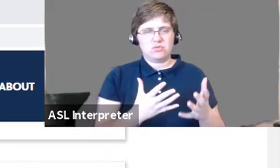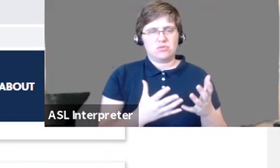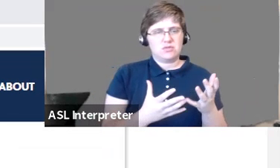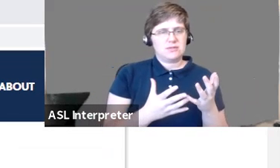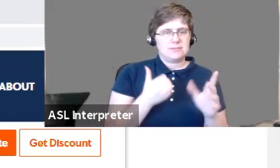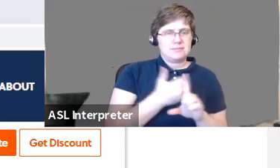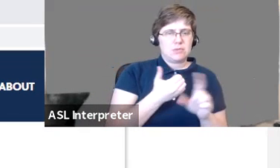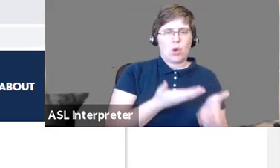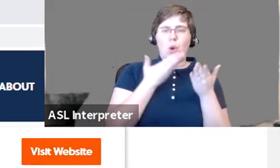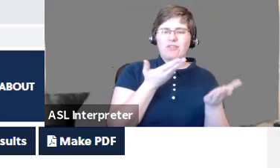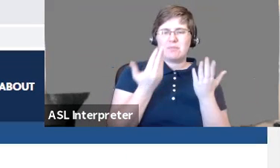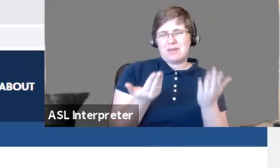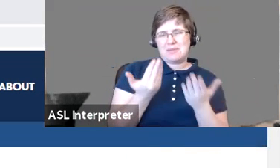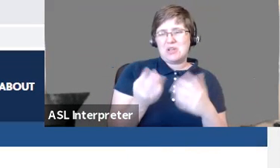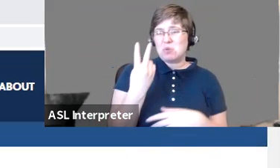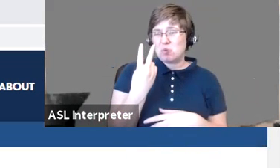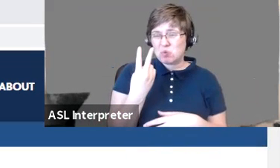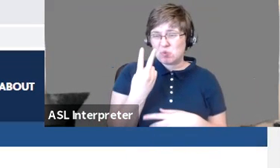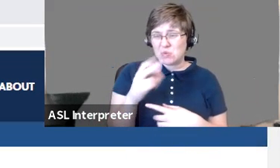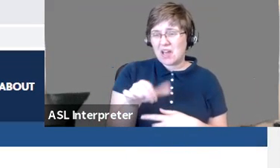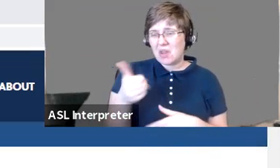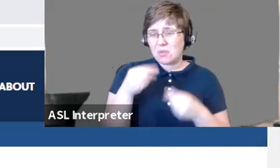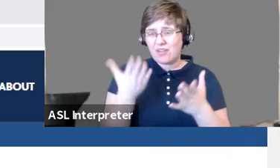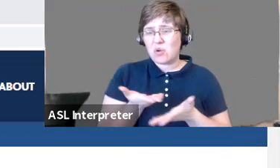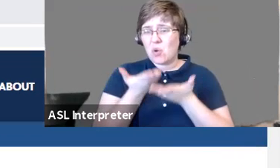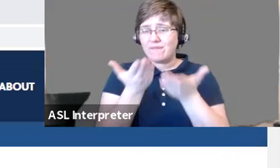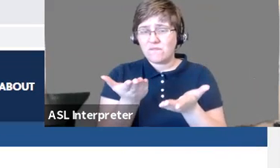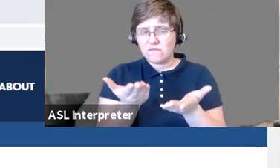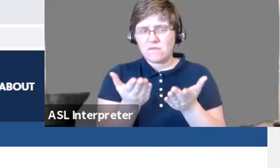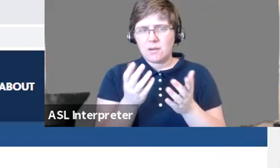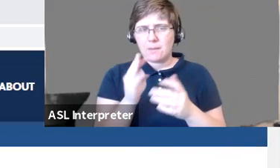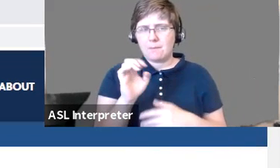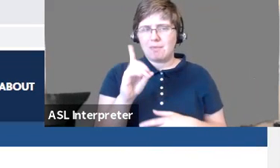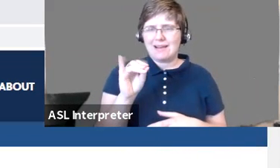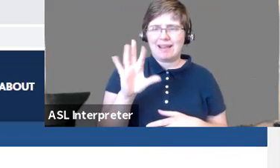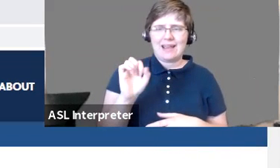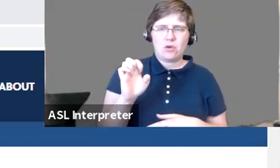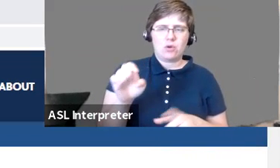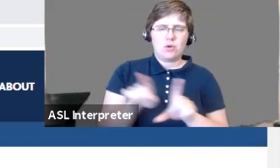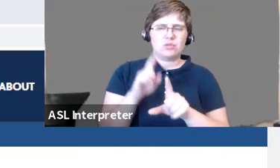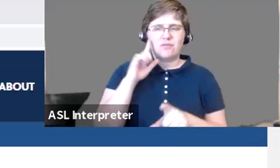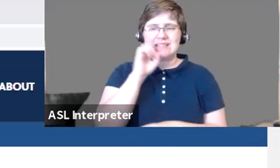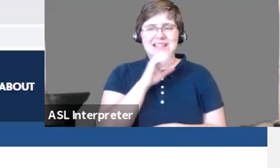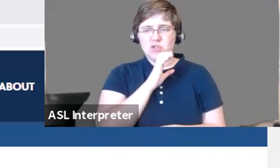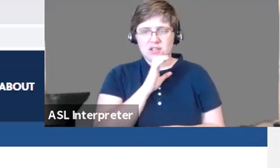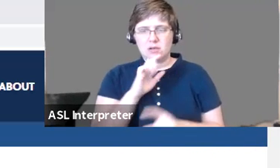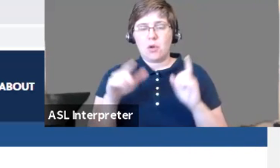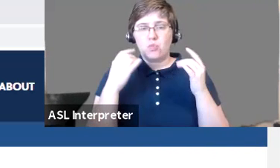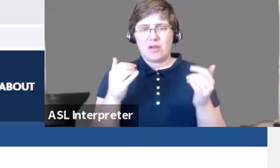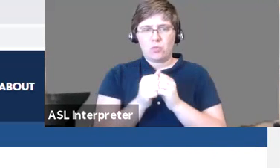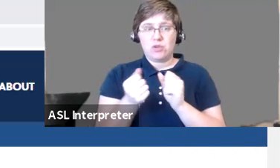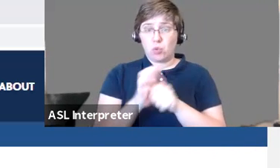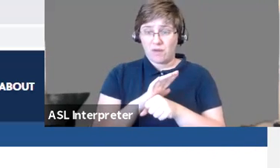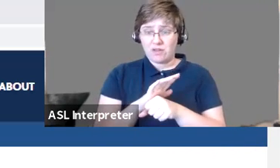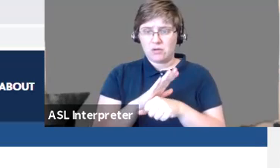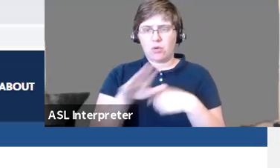that offer maybe two other providers that offer it. And the Medicare also would be for the senior centers. But again, right now with COVID, it